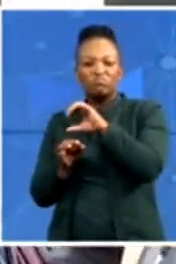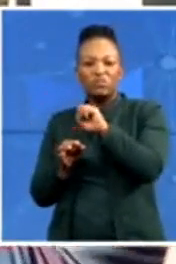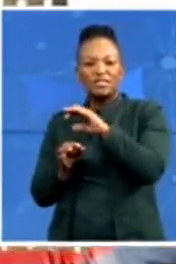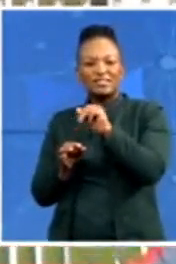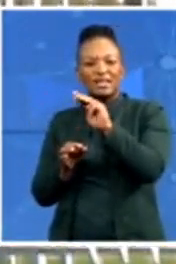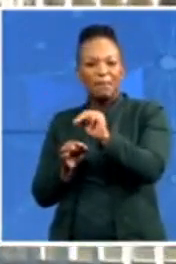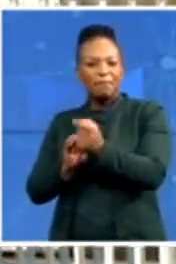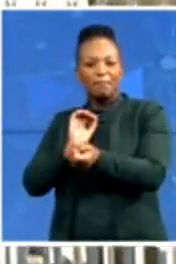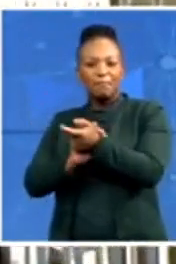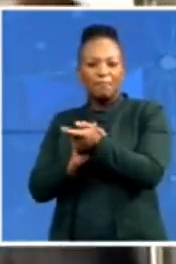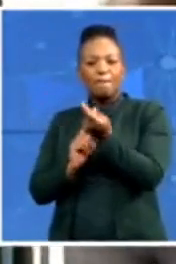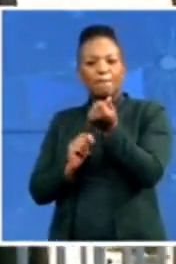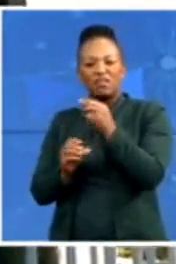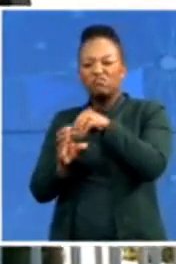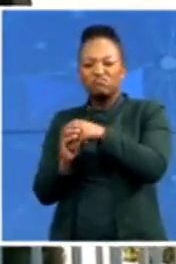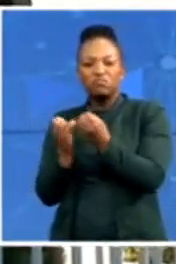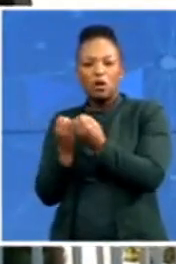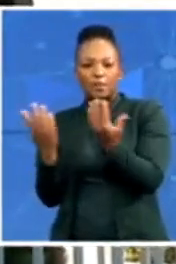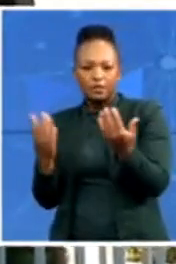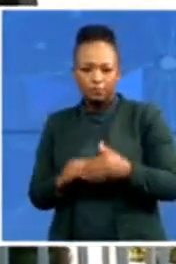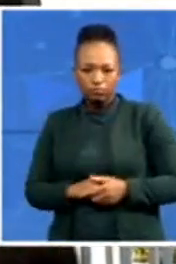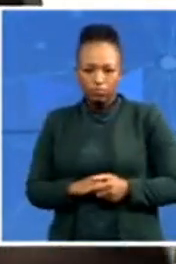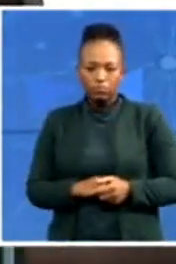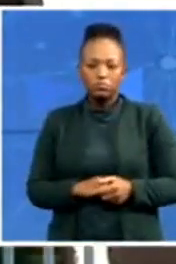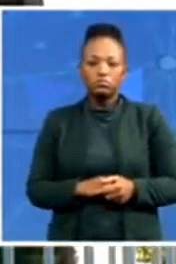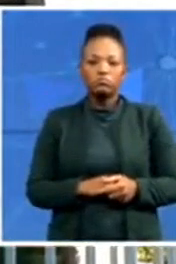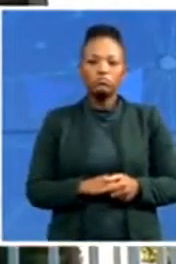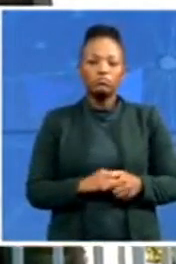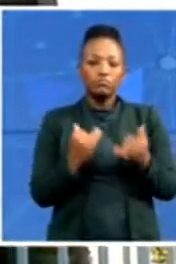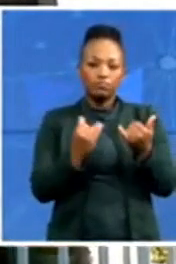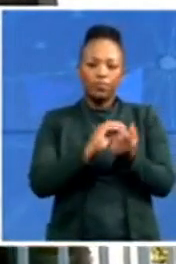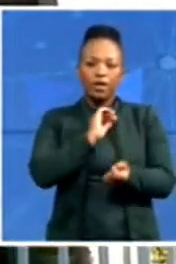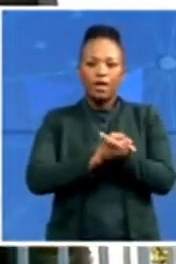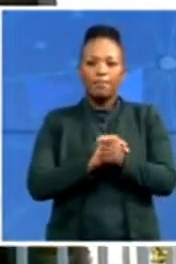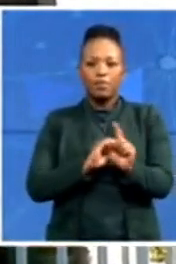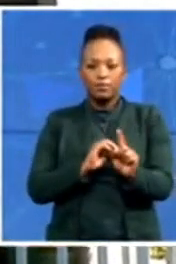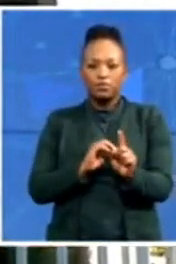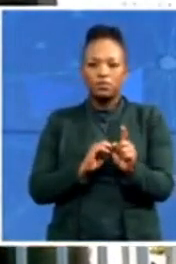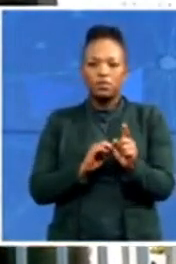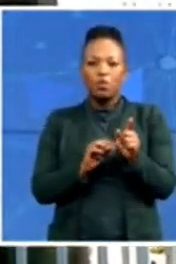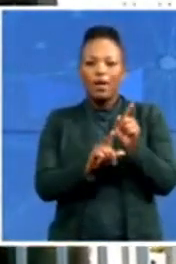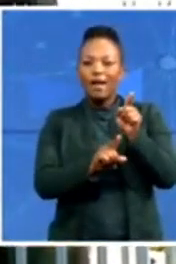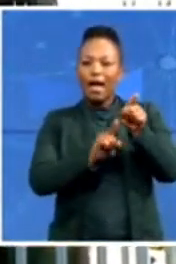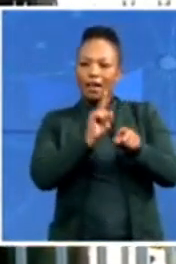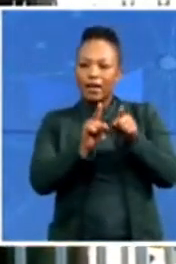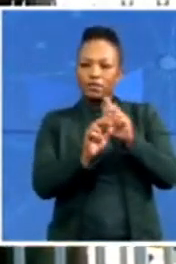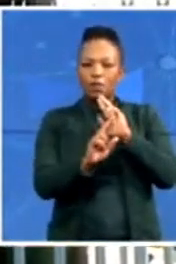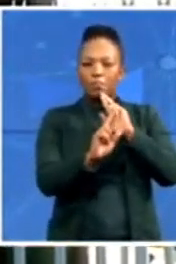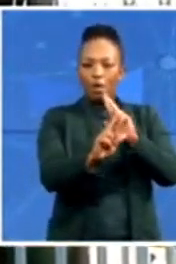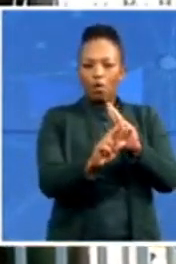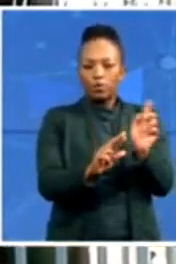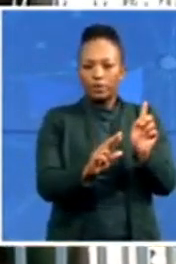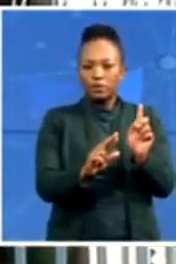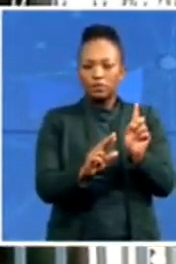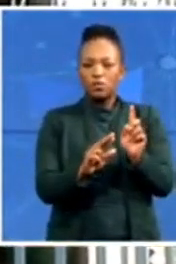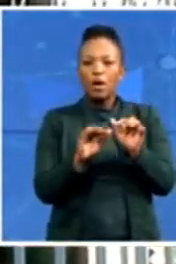is basically happening here is the allegations that came our way is that these people have got runners outside who are not in